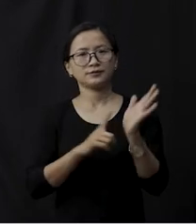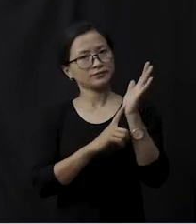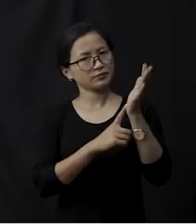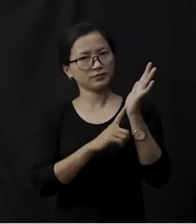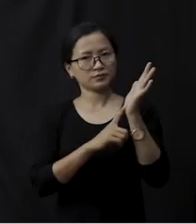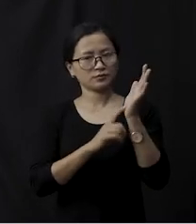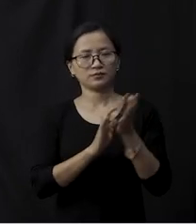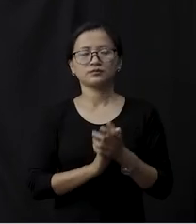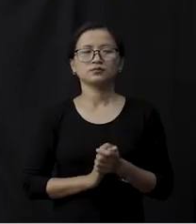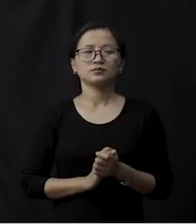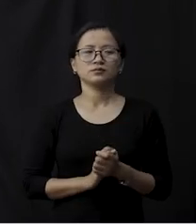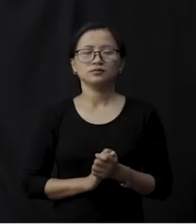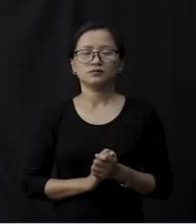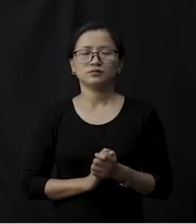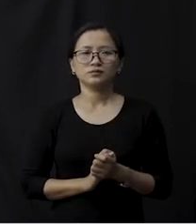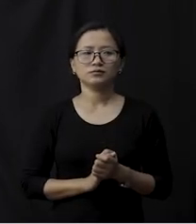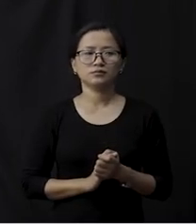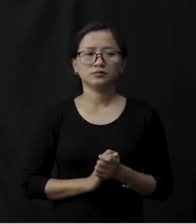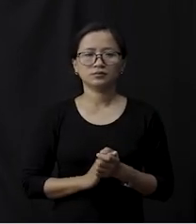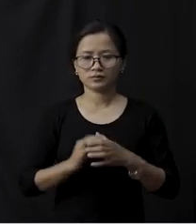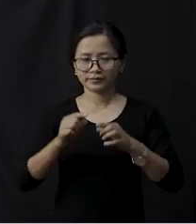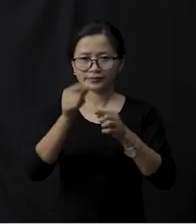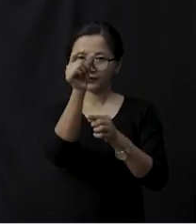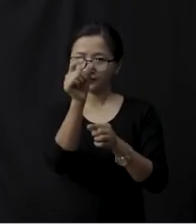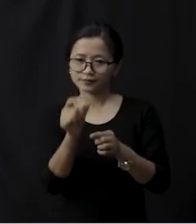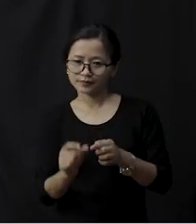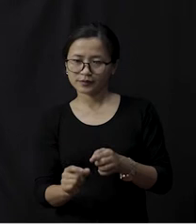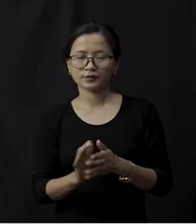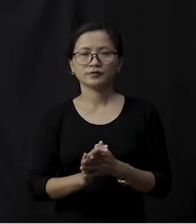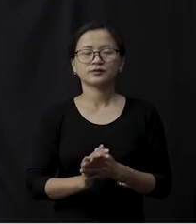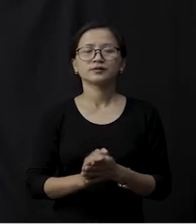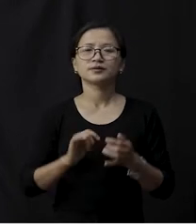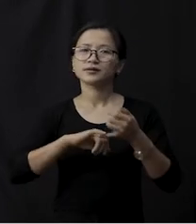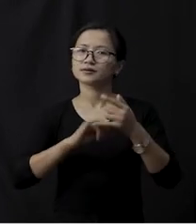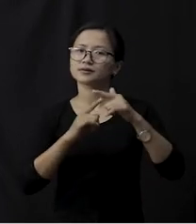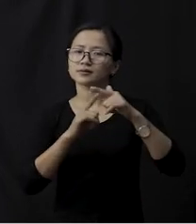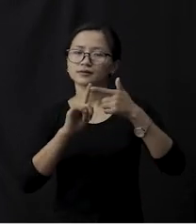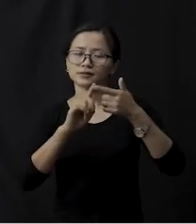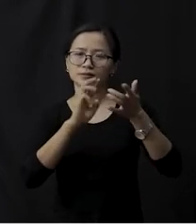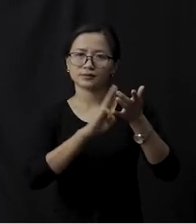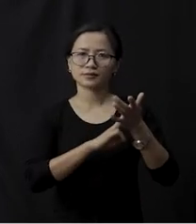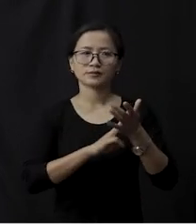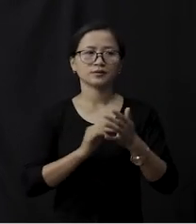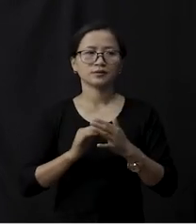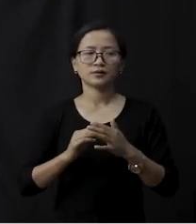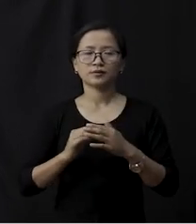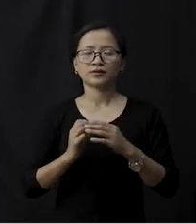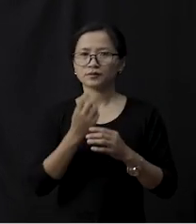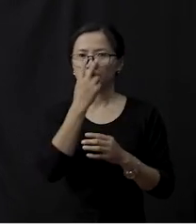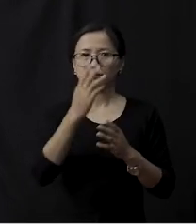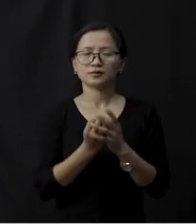is a leaf. Now, students, this is a stem, okay? And here, this is